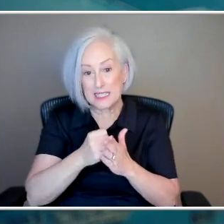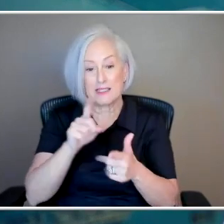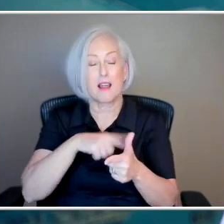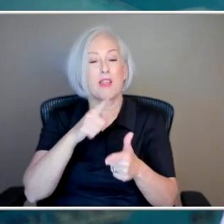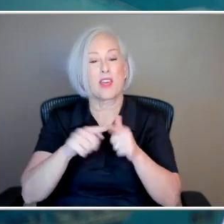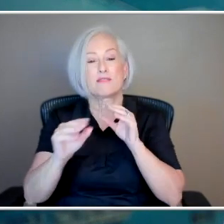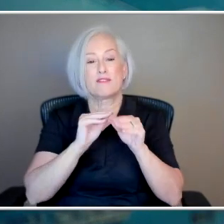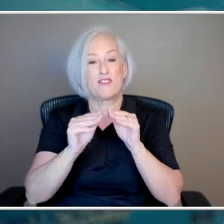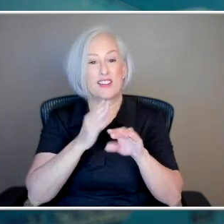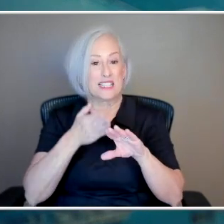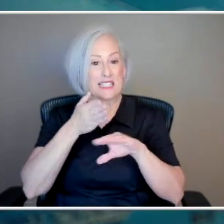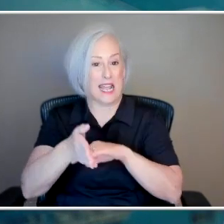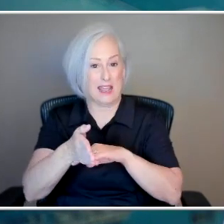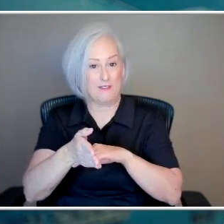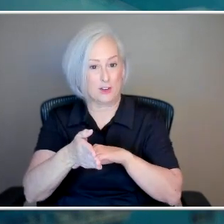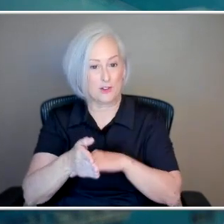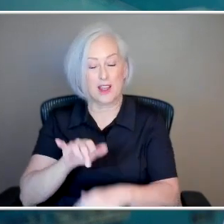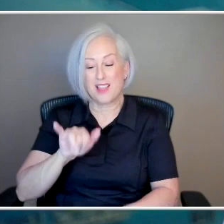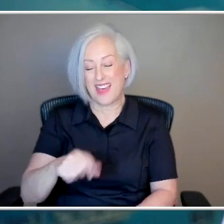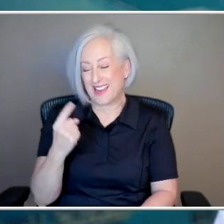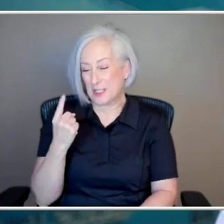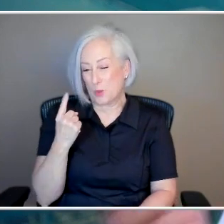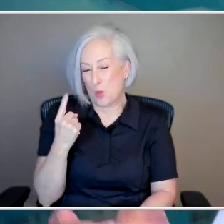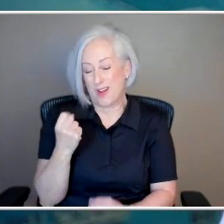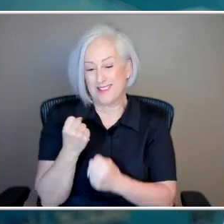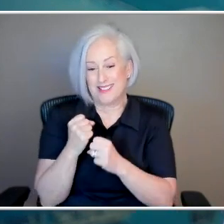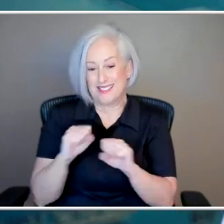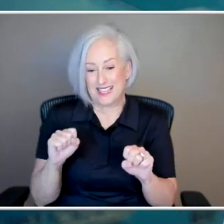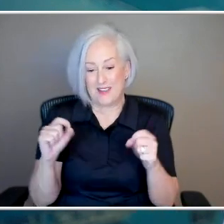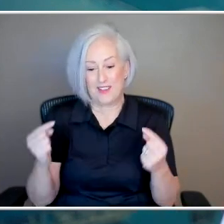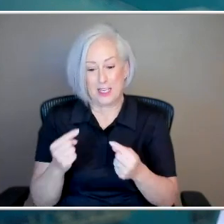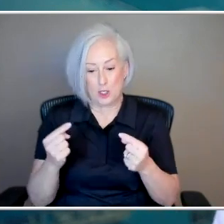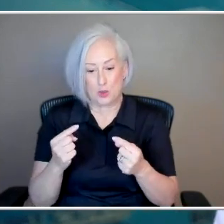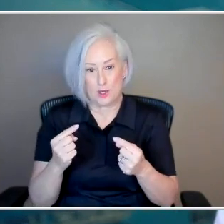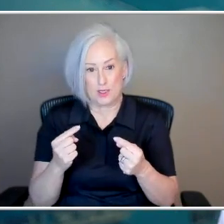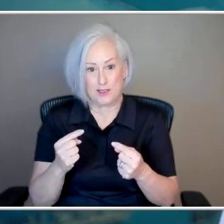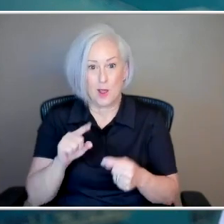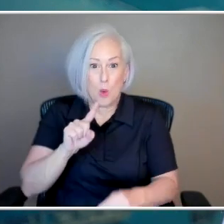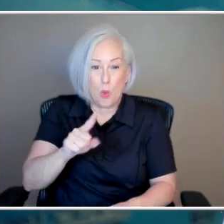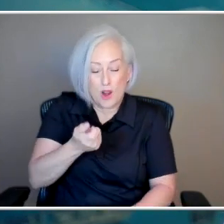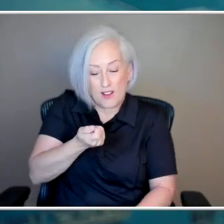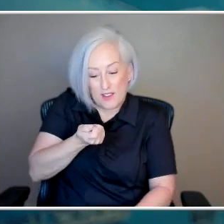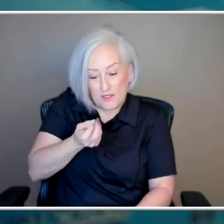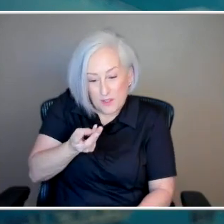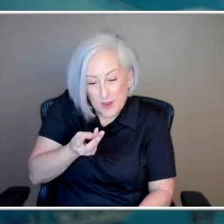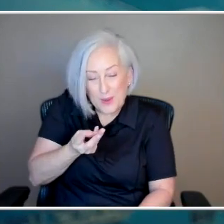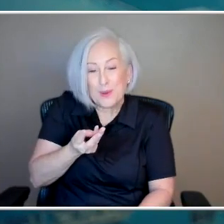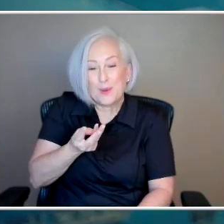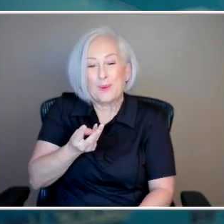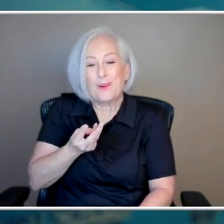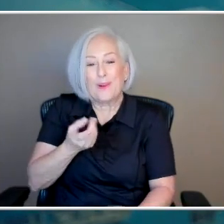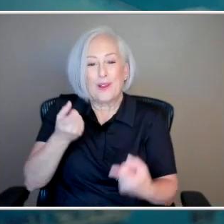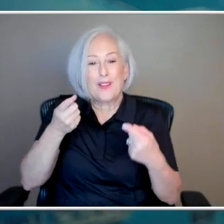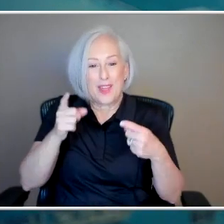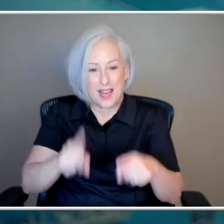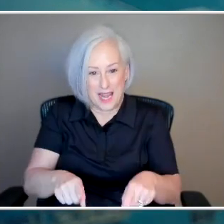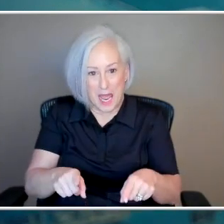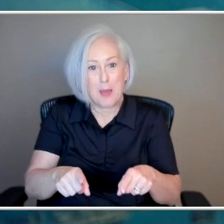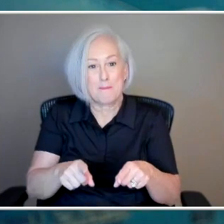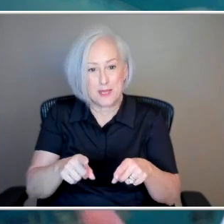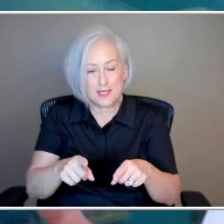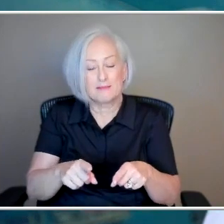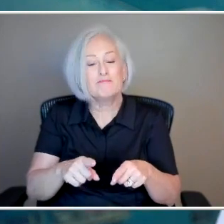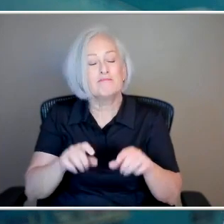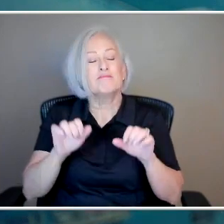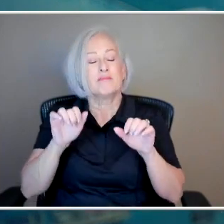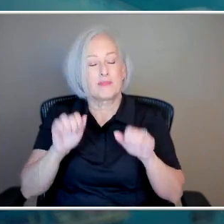is one of the safe injuries to play through. One of the few probably sports medicine injuries that happen on the field or the court to play through. But this is one that you can play through.